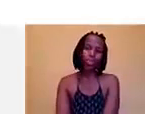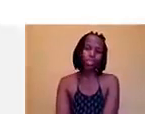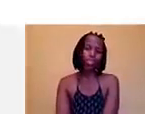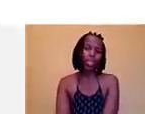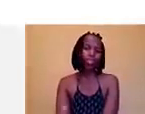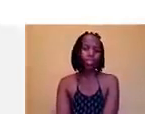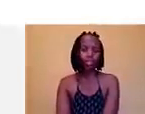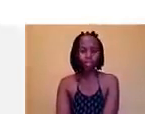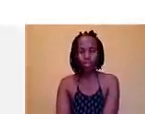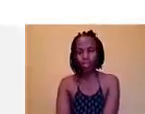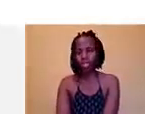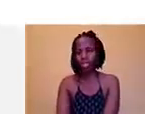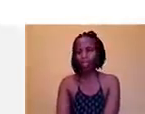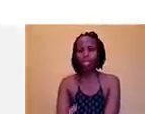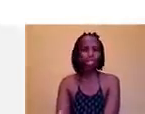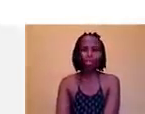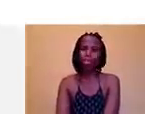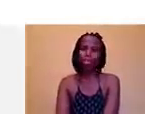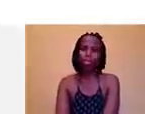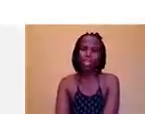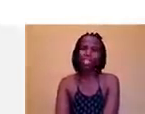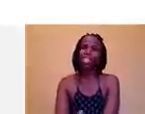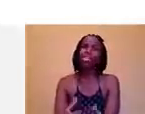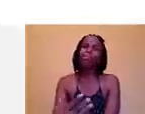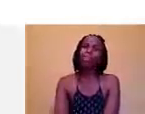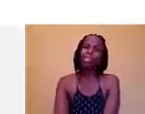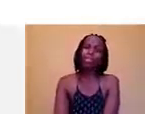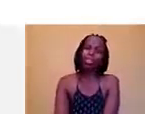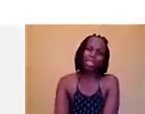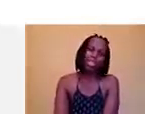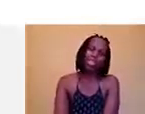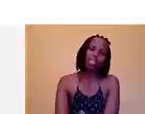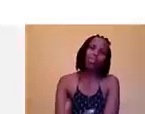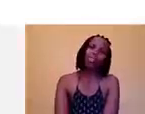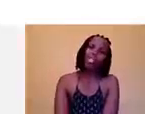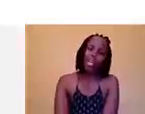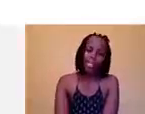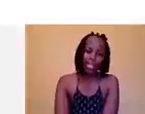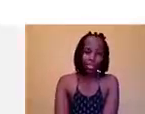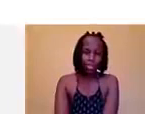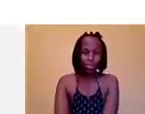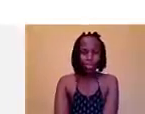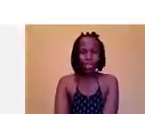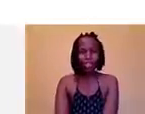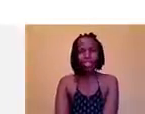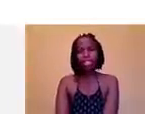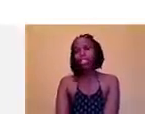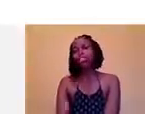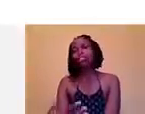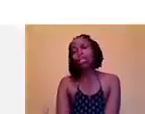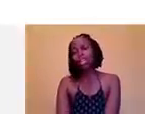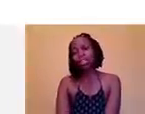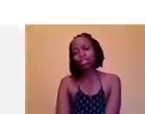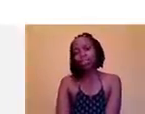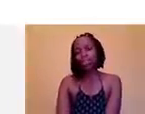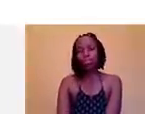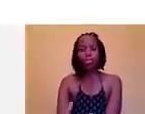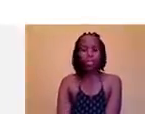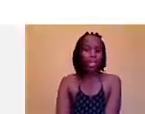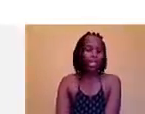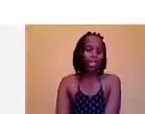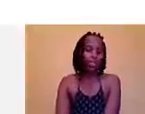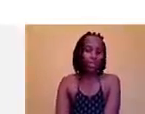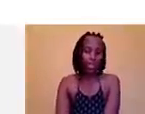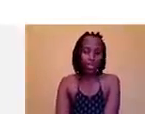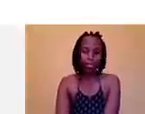any issues in trying to submit your assignment and all of that, please contact us. We'll try and send your information to the relevant